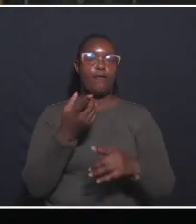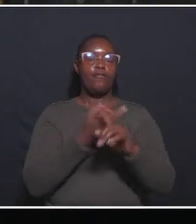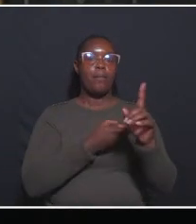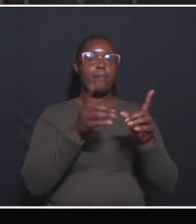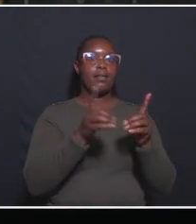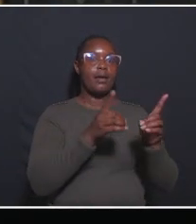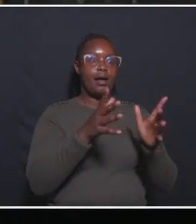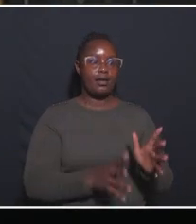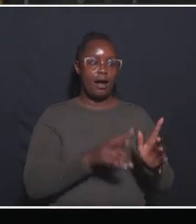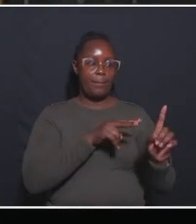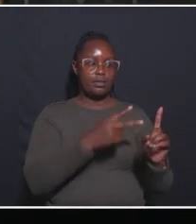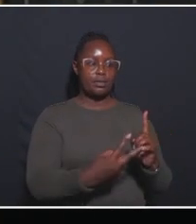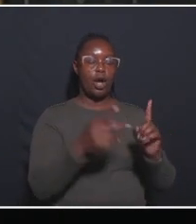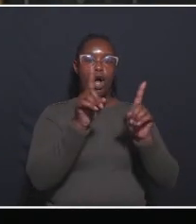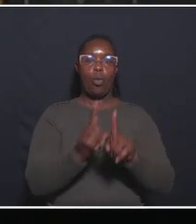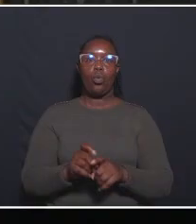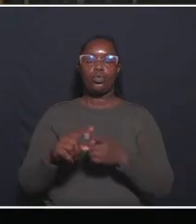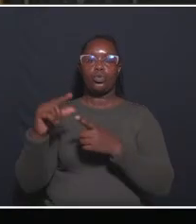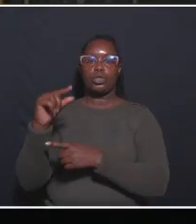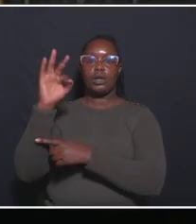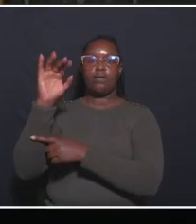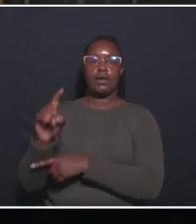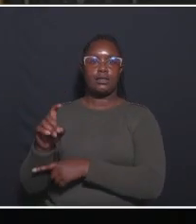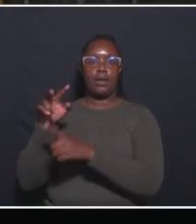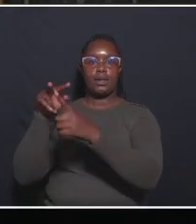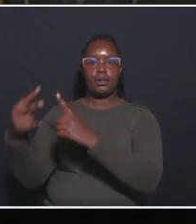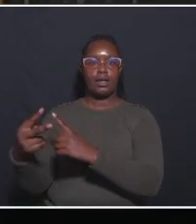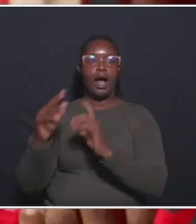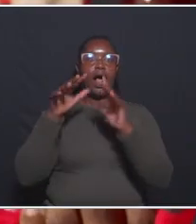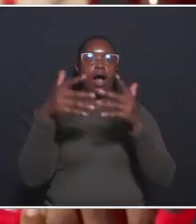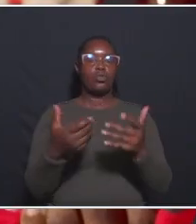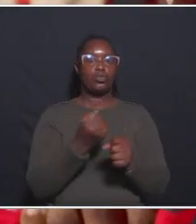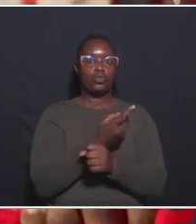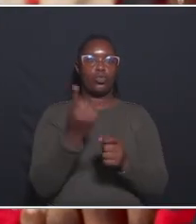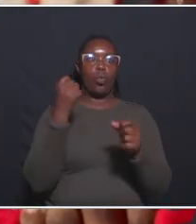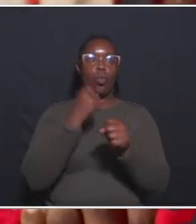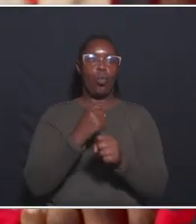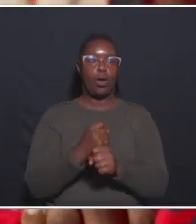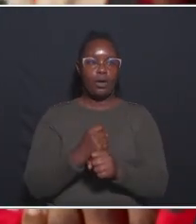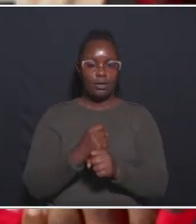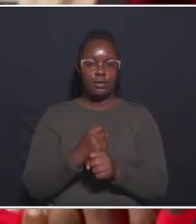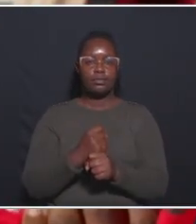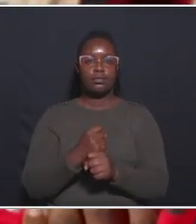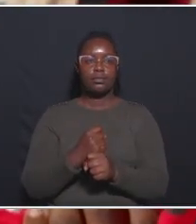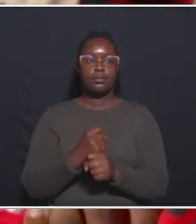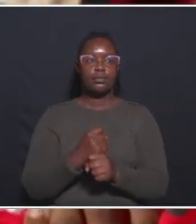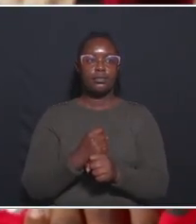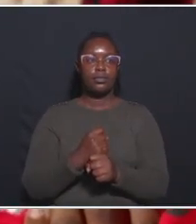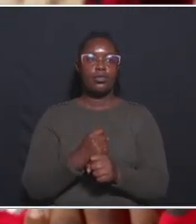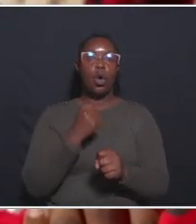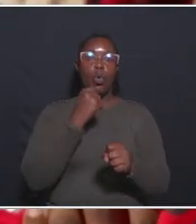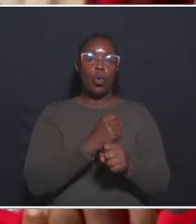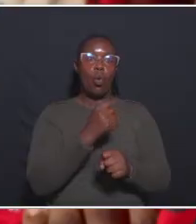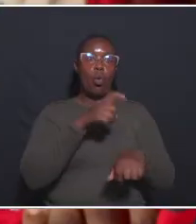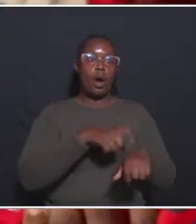editor's perspective, which is, how often are you finding storyboards to guide your work as an editor, or as a